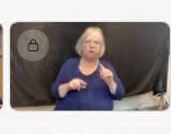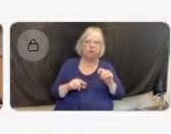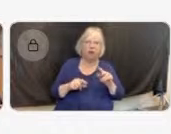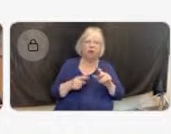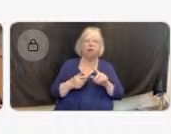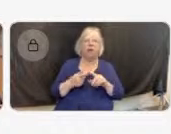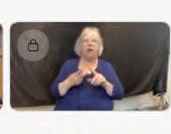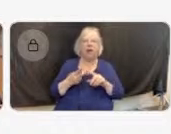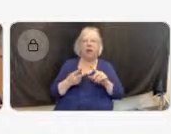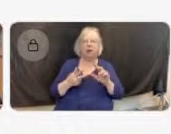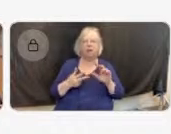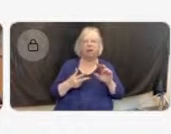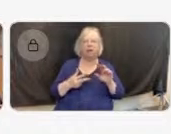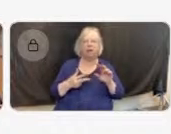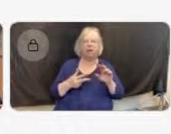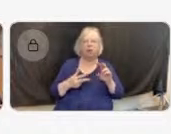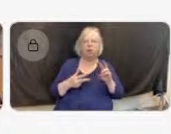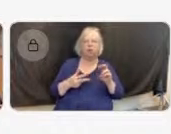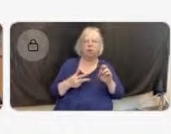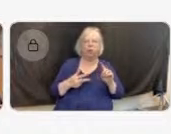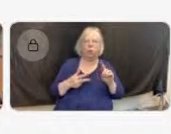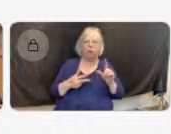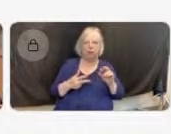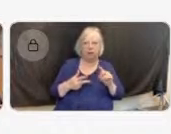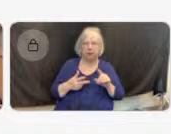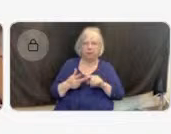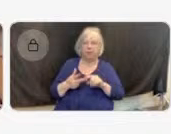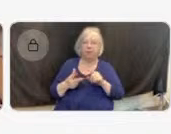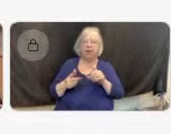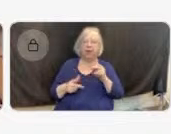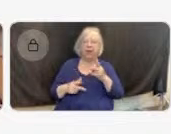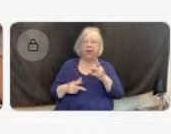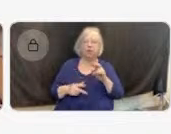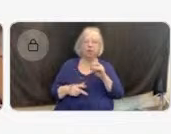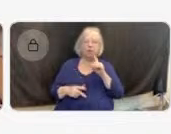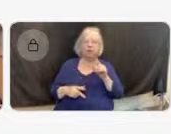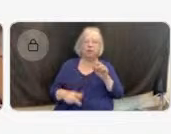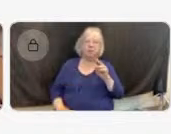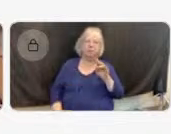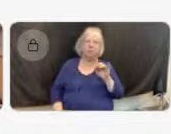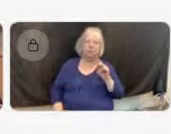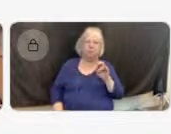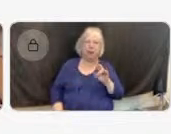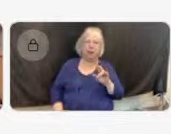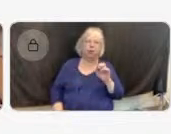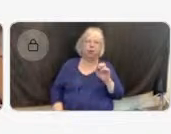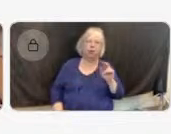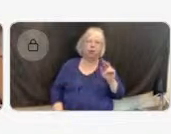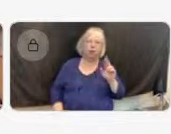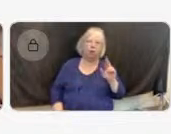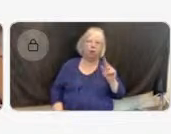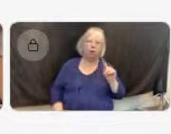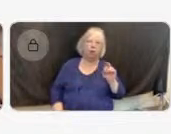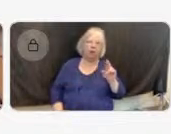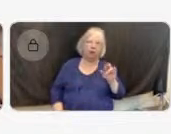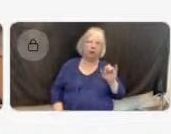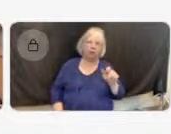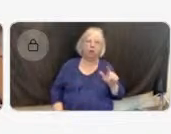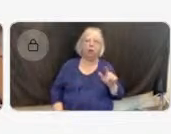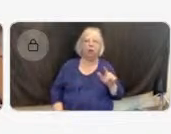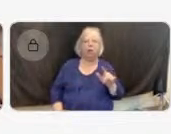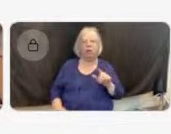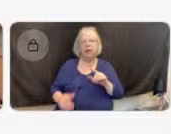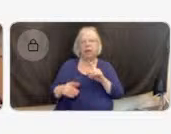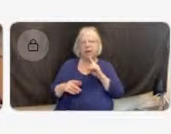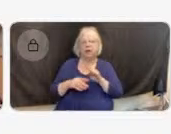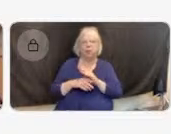Asher Avenue is classified as a minor arterial roadway by the city's master street plan. Commercial zoning is typically